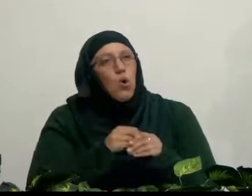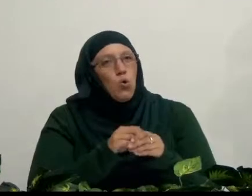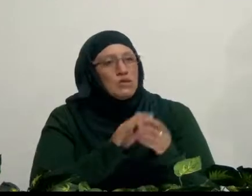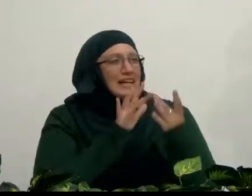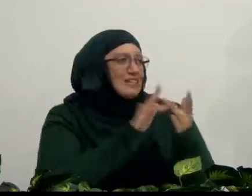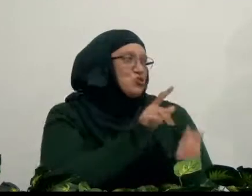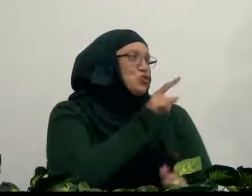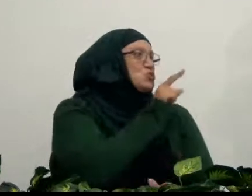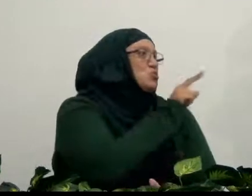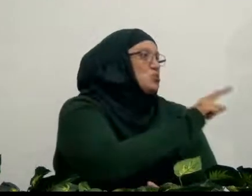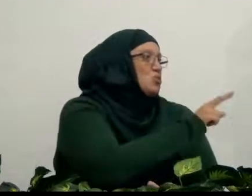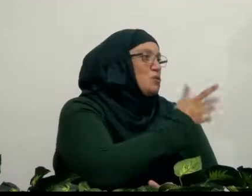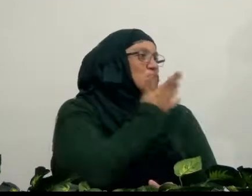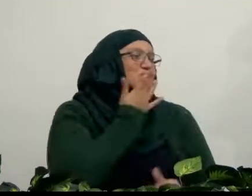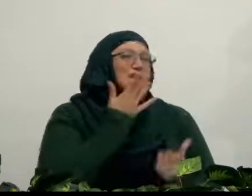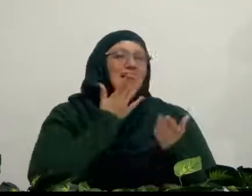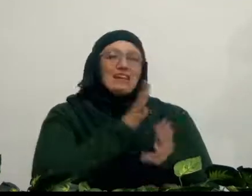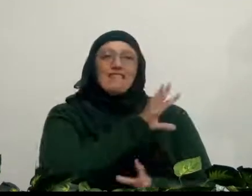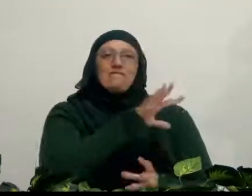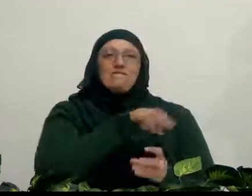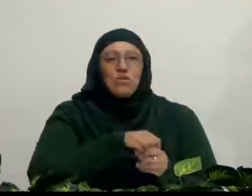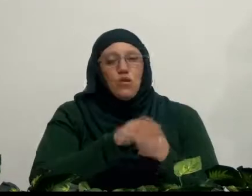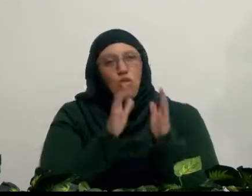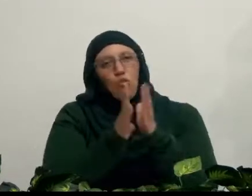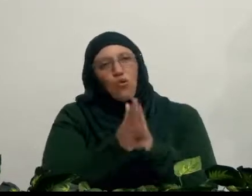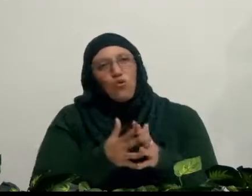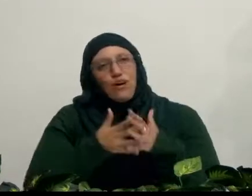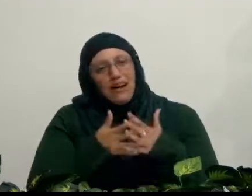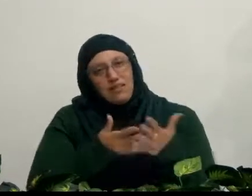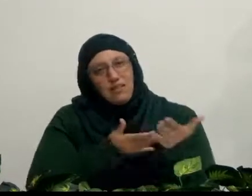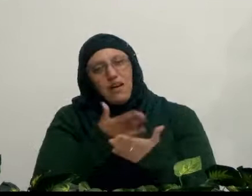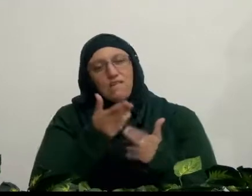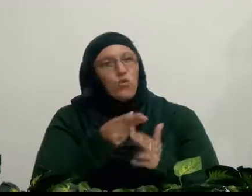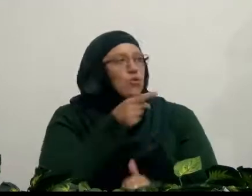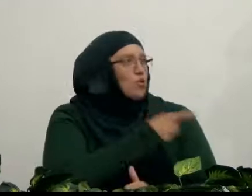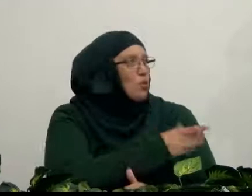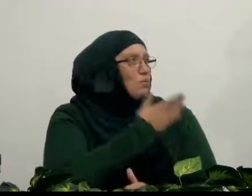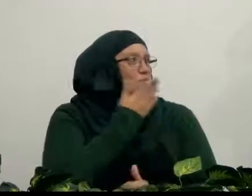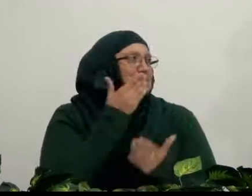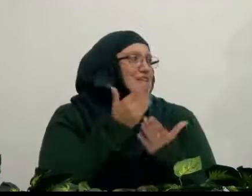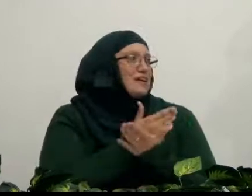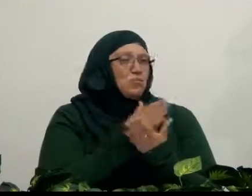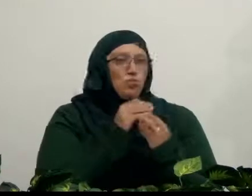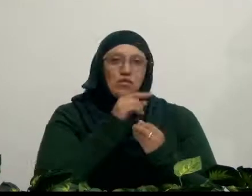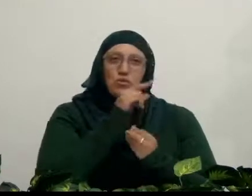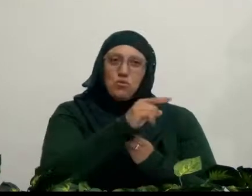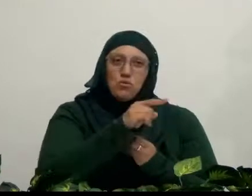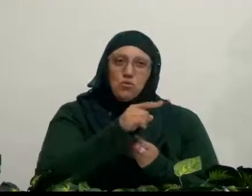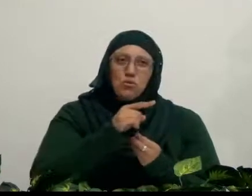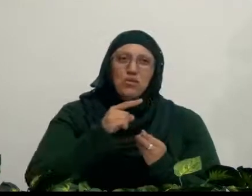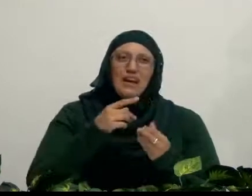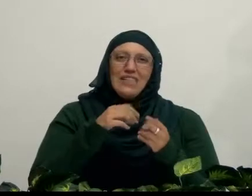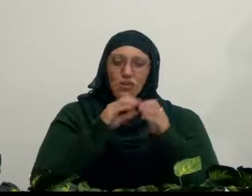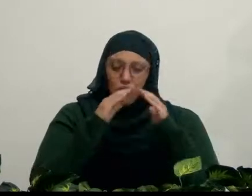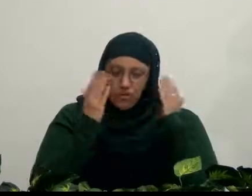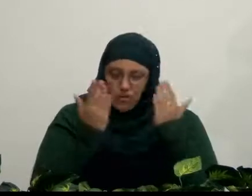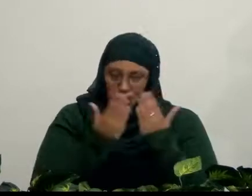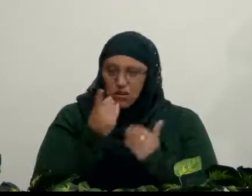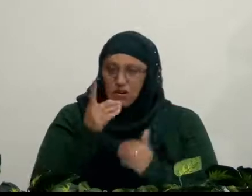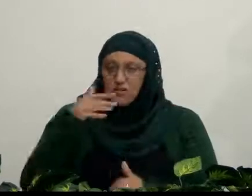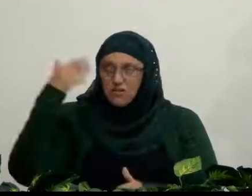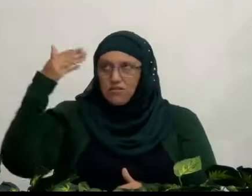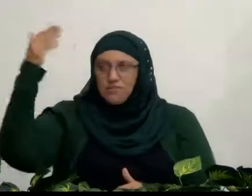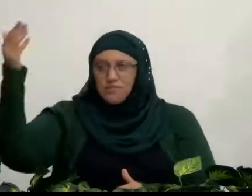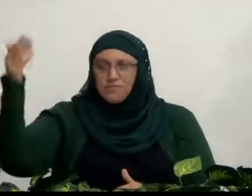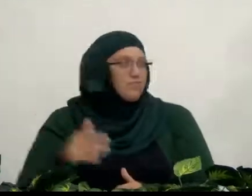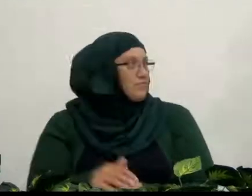include you with the intercession of the Holy Quran and keep you with the Quran in dunya wal akhirah, inshallah. Jazakallah khairah. Thank you, Haj.